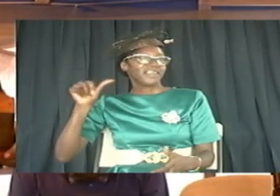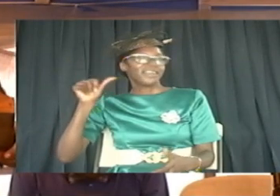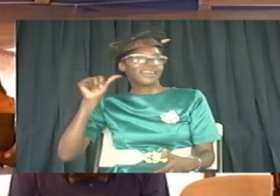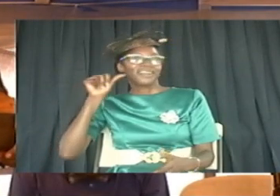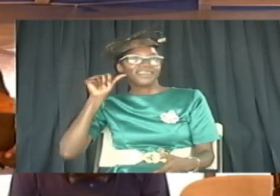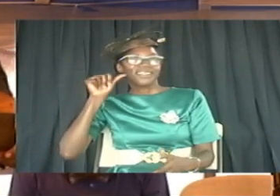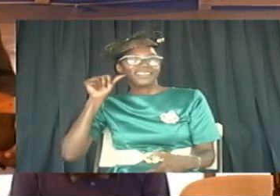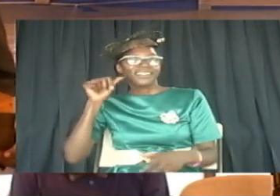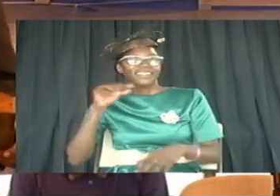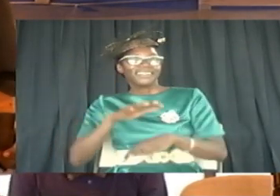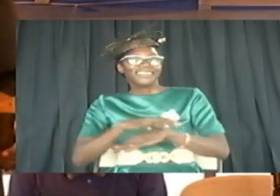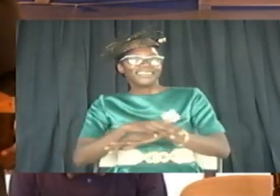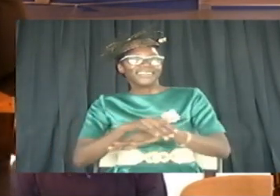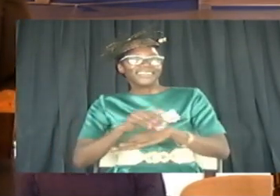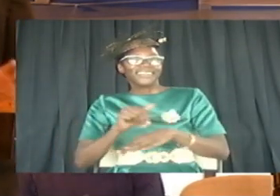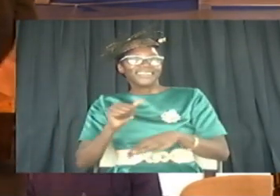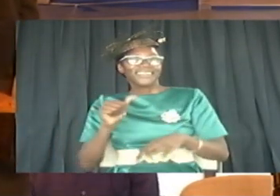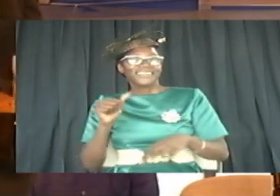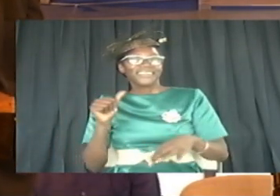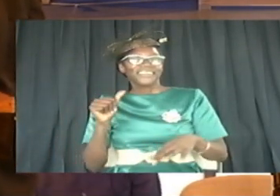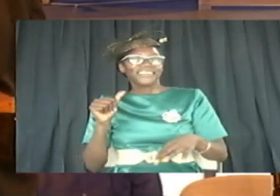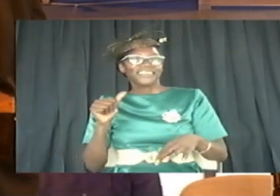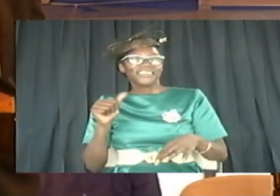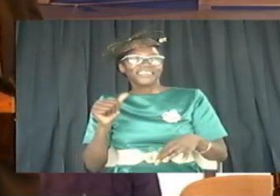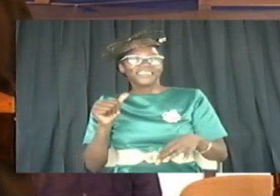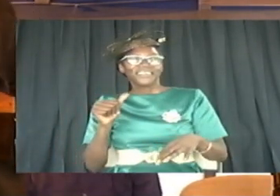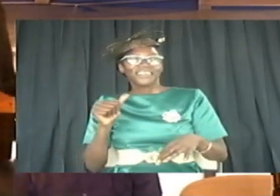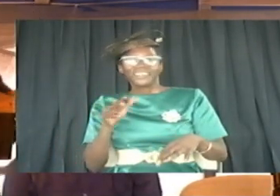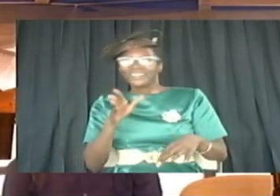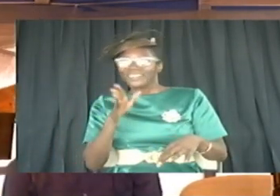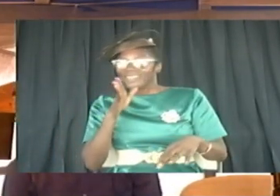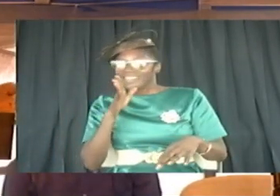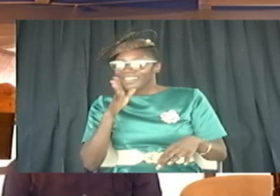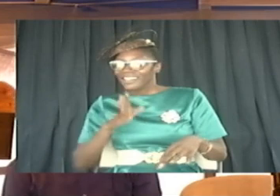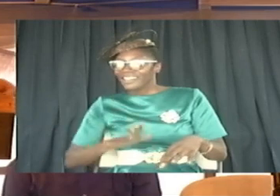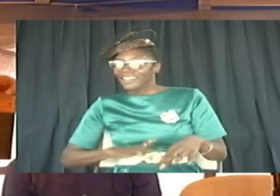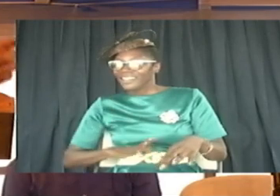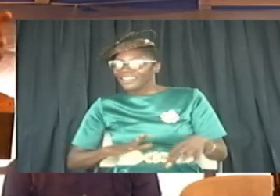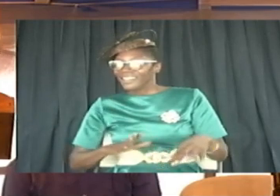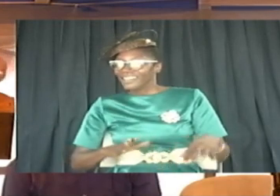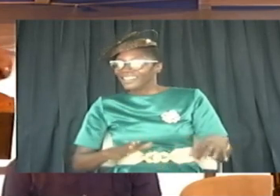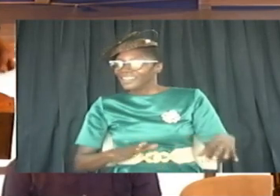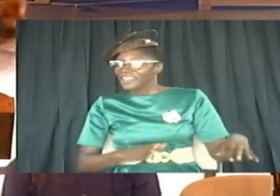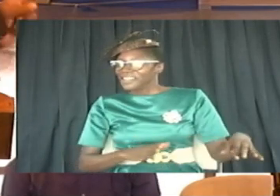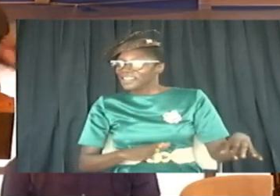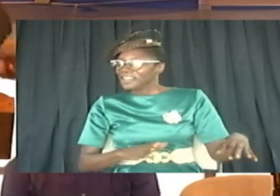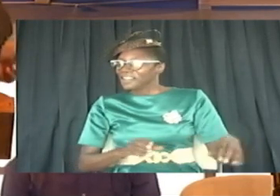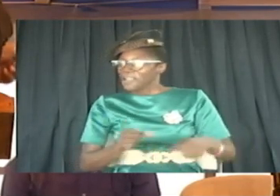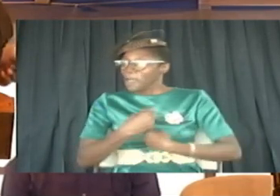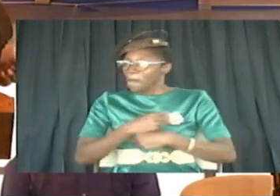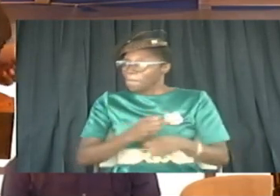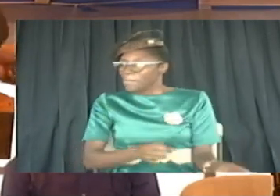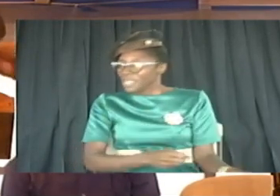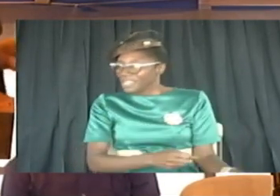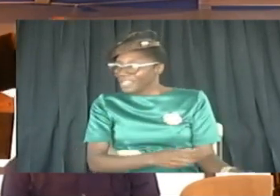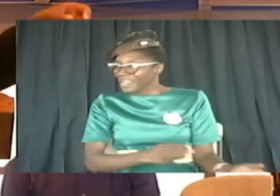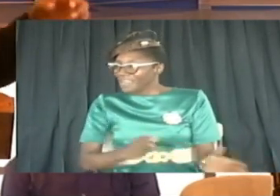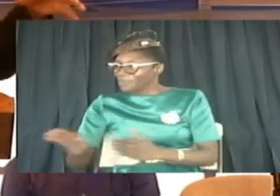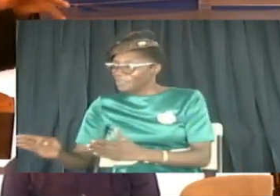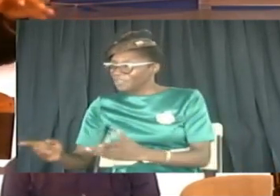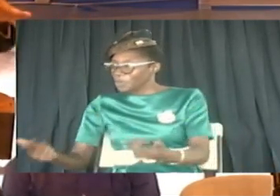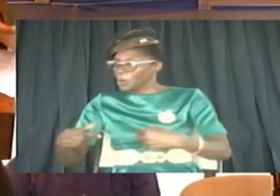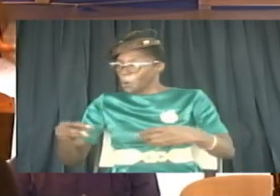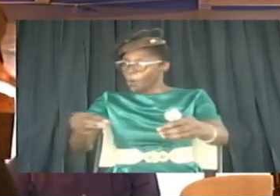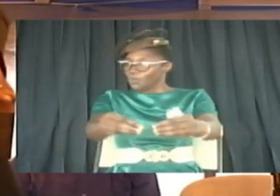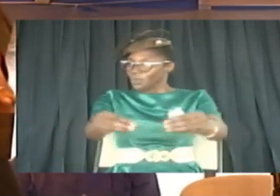called to make arrangements to come either to the office